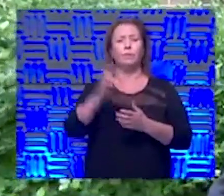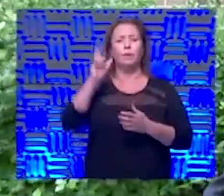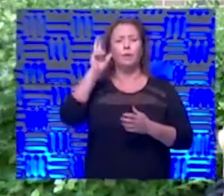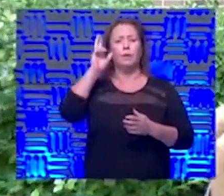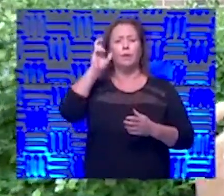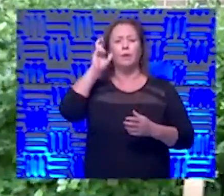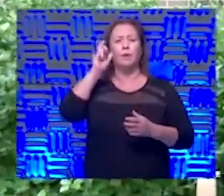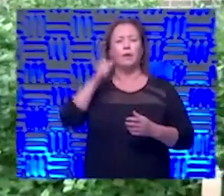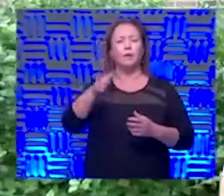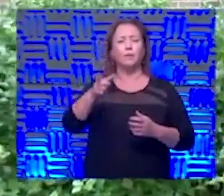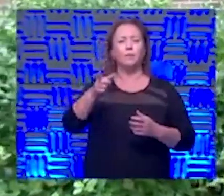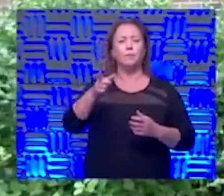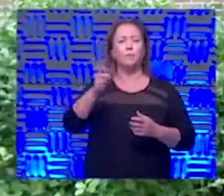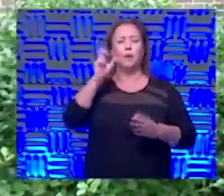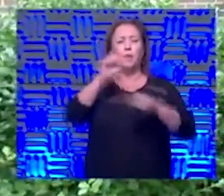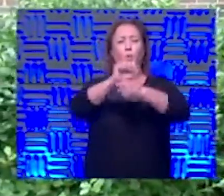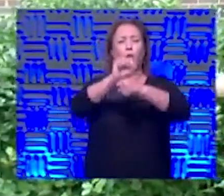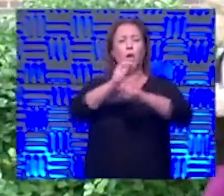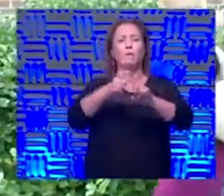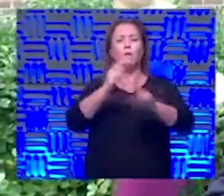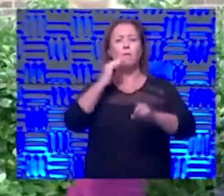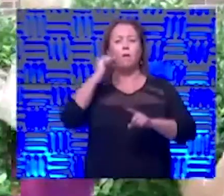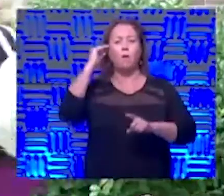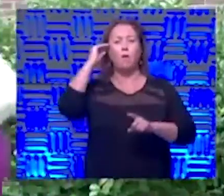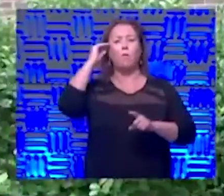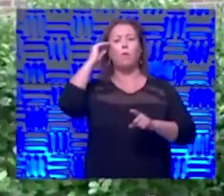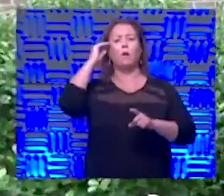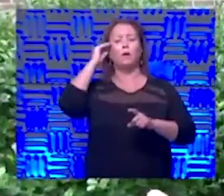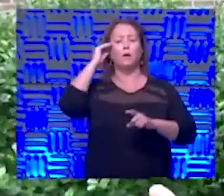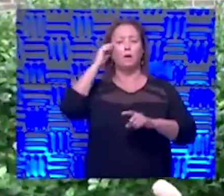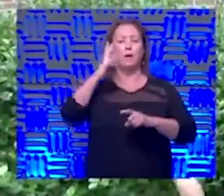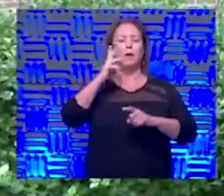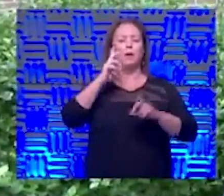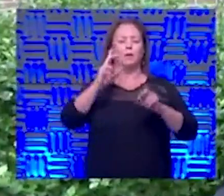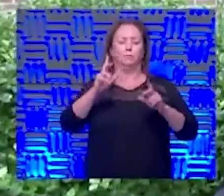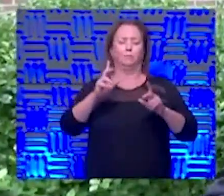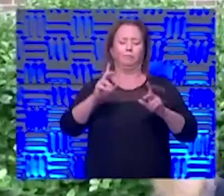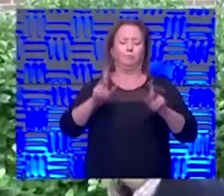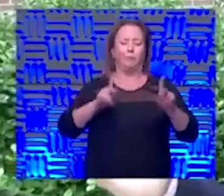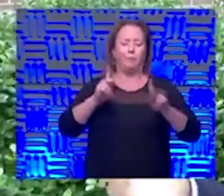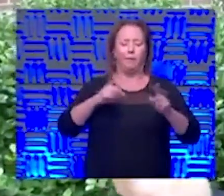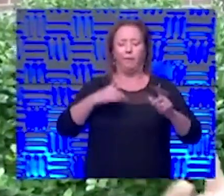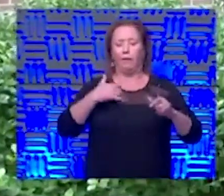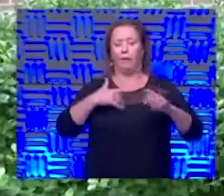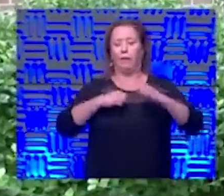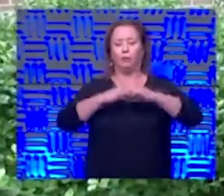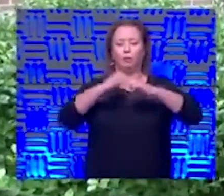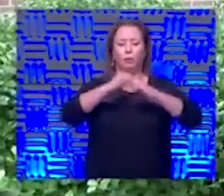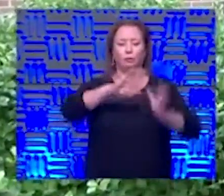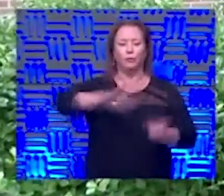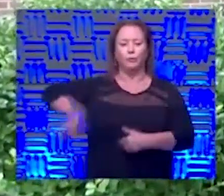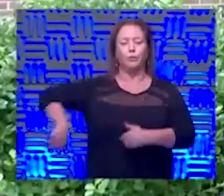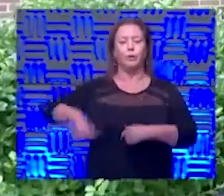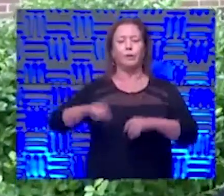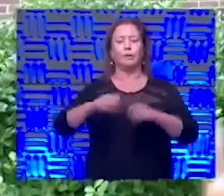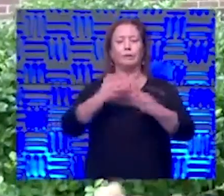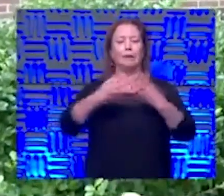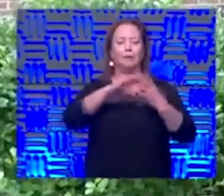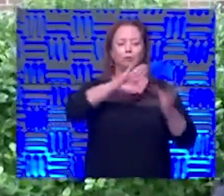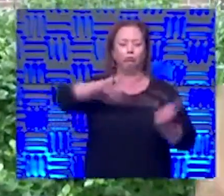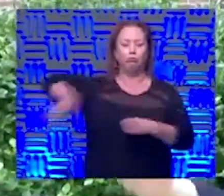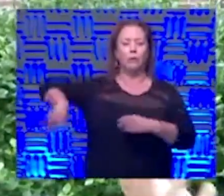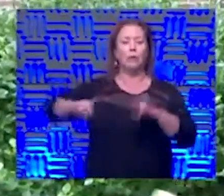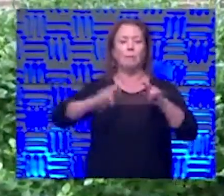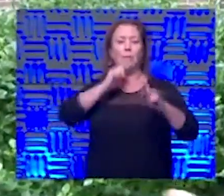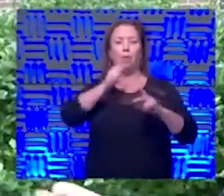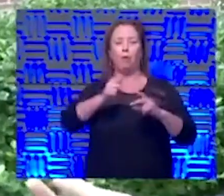got kids at home, we've got work at home. Structure tends to fall by the wayside. Schedules are out the window. People aren't getting dressed,